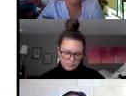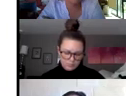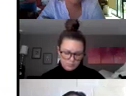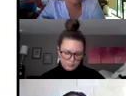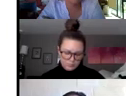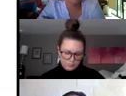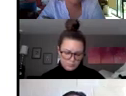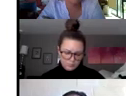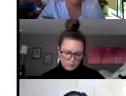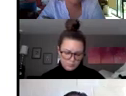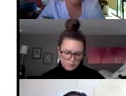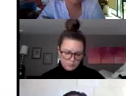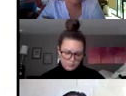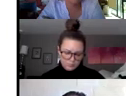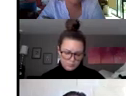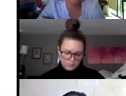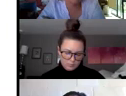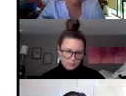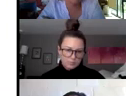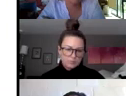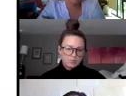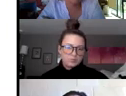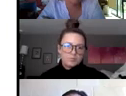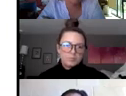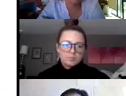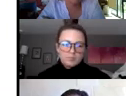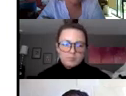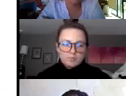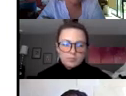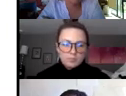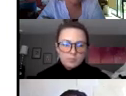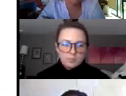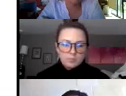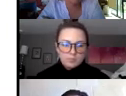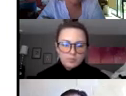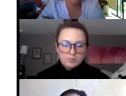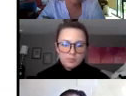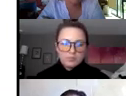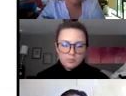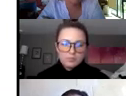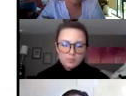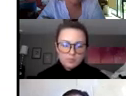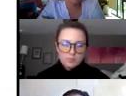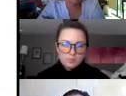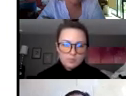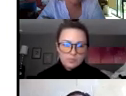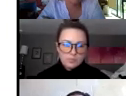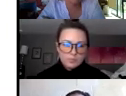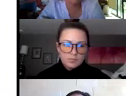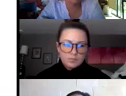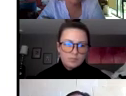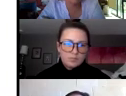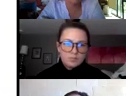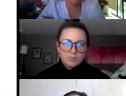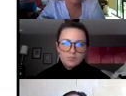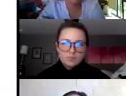also more information, the gathering of knowledge, because the local newspapers didn't want to write about these things. So students wrote about